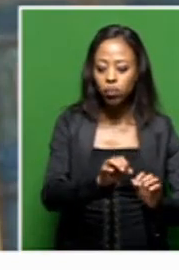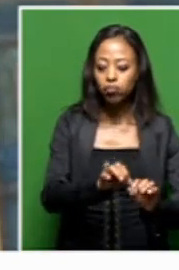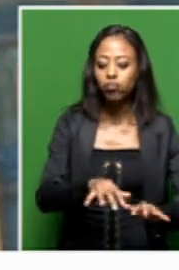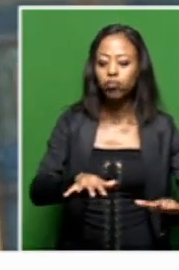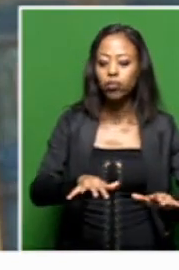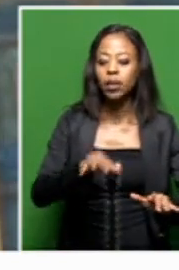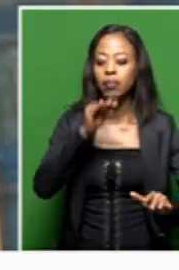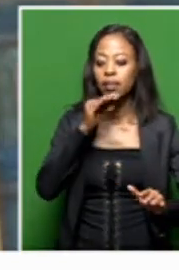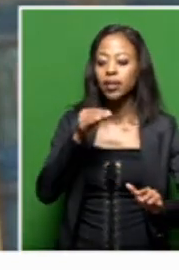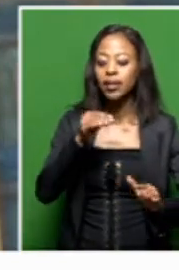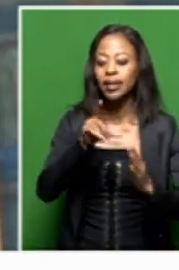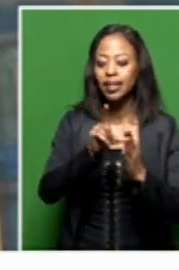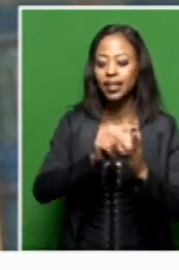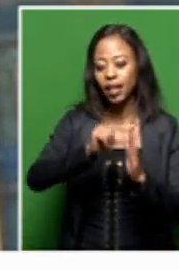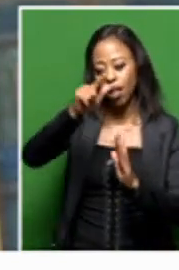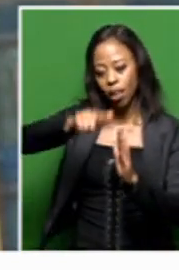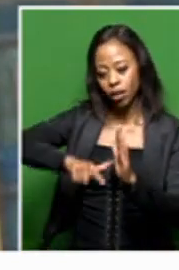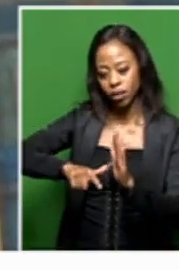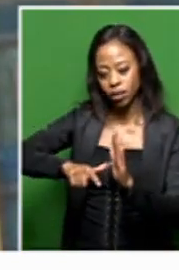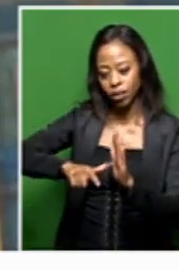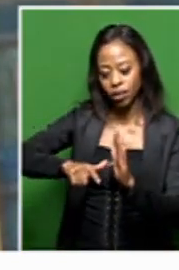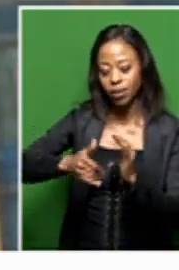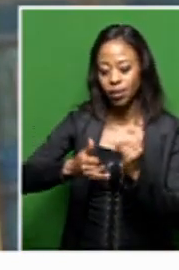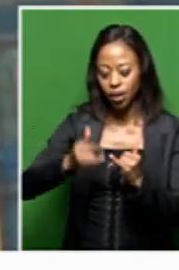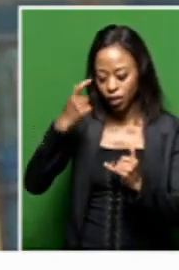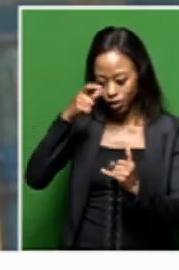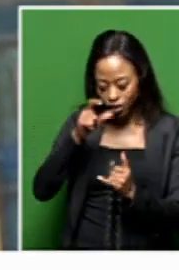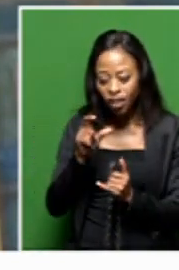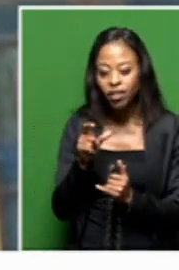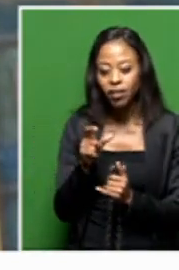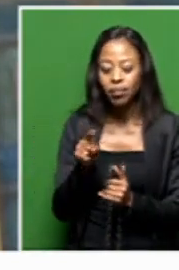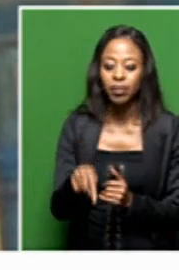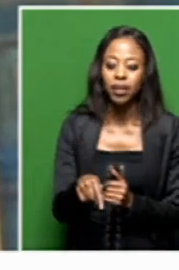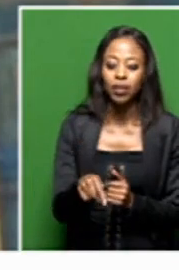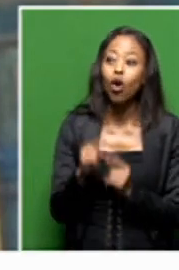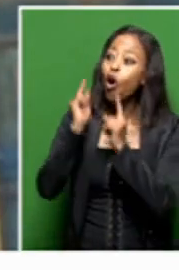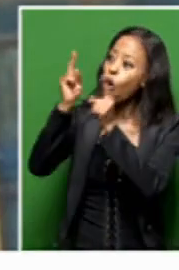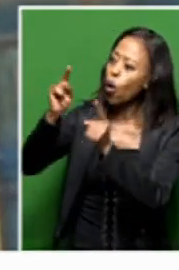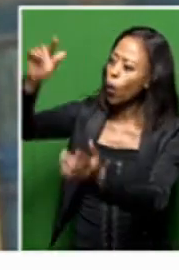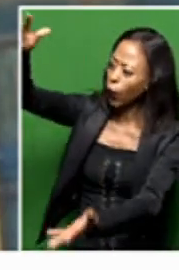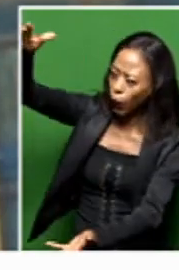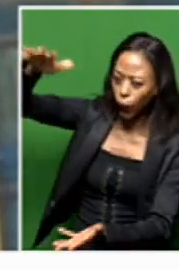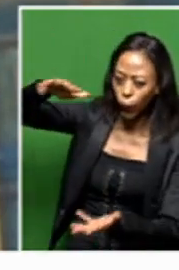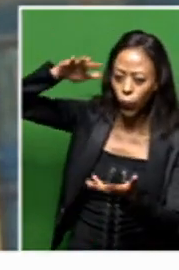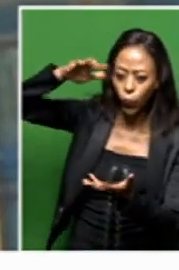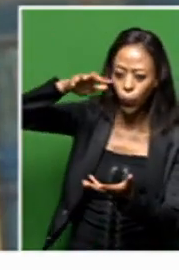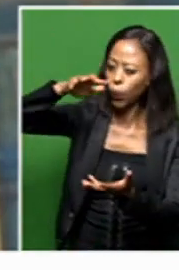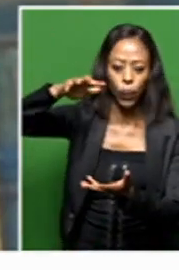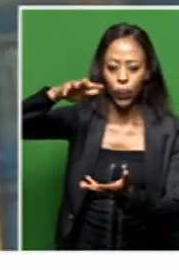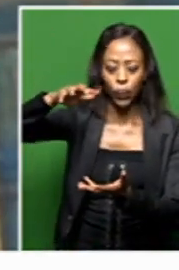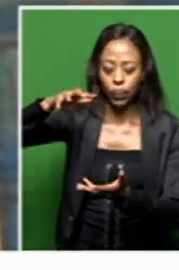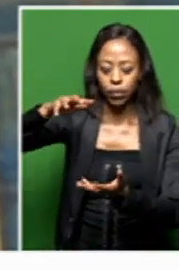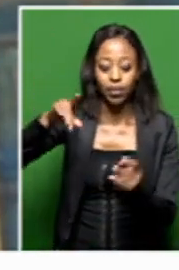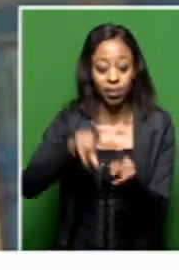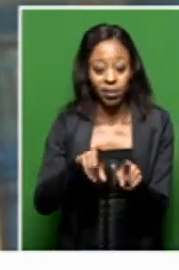is reduced. And that's where people have to watch that they don't over order and they don't have too much